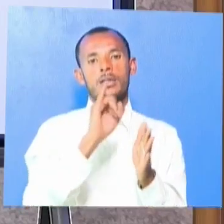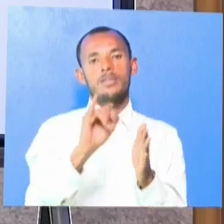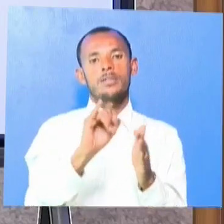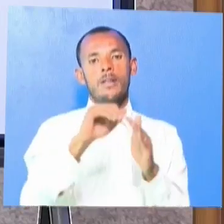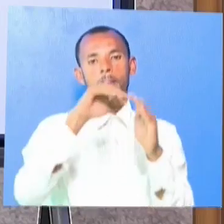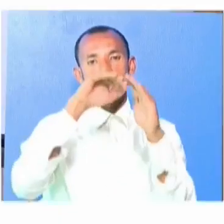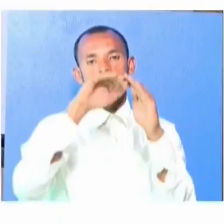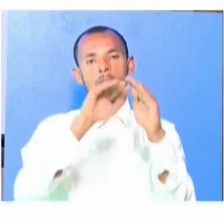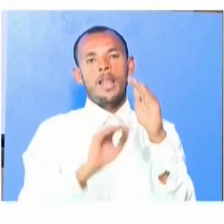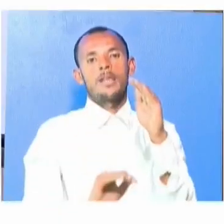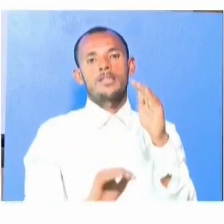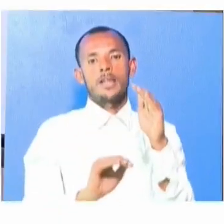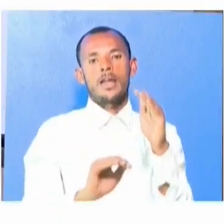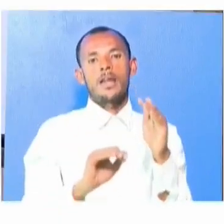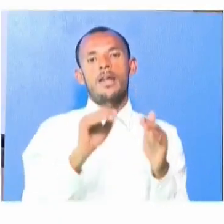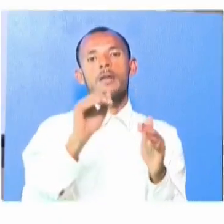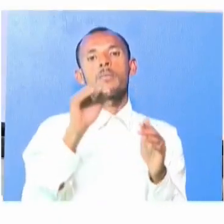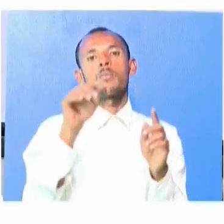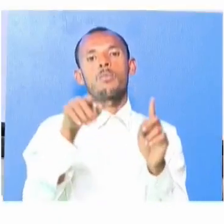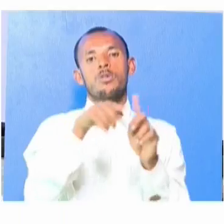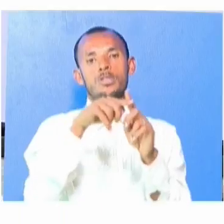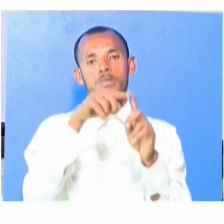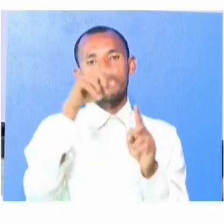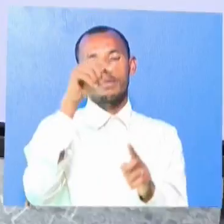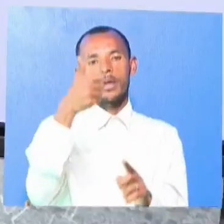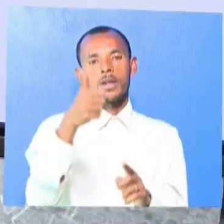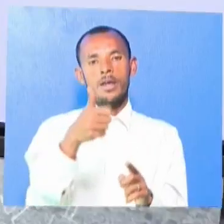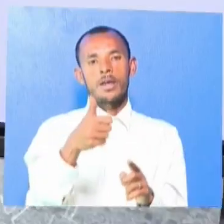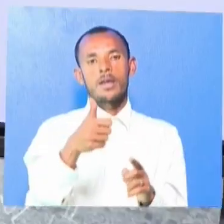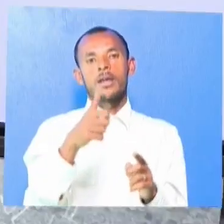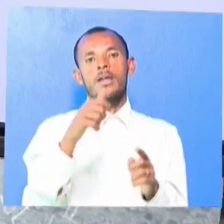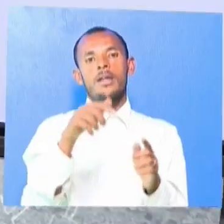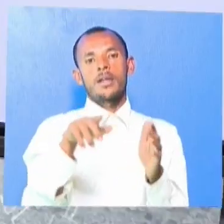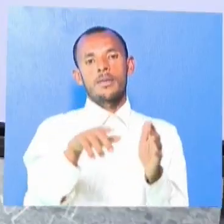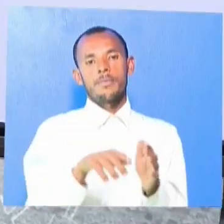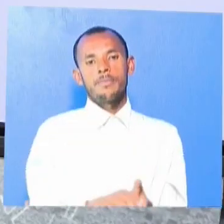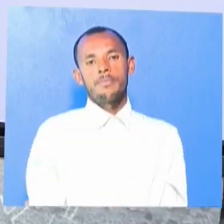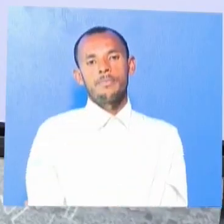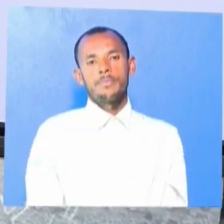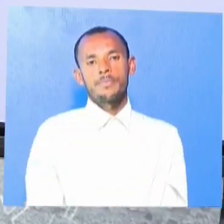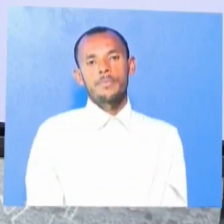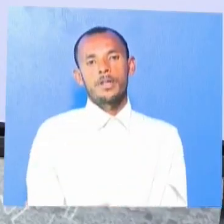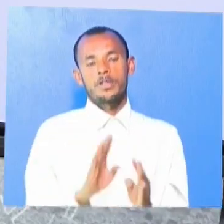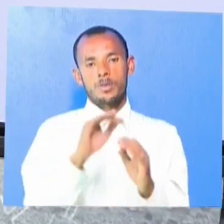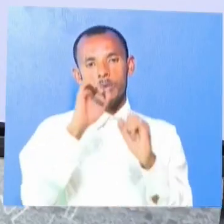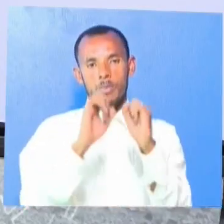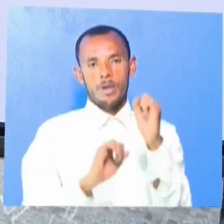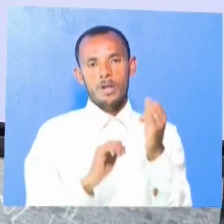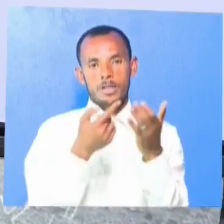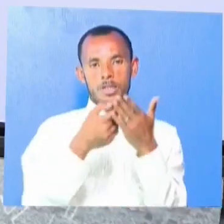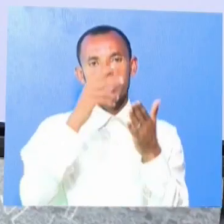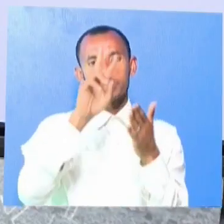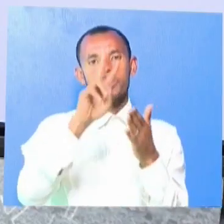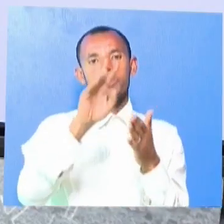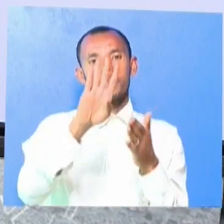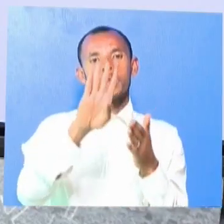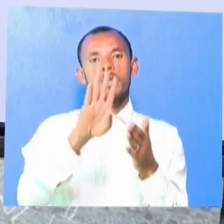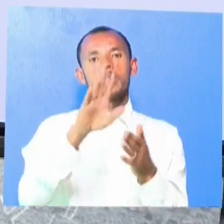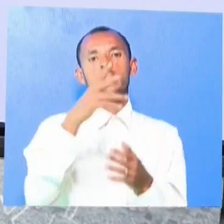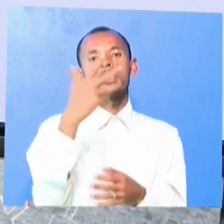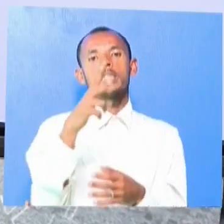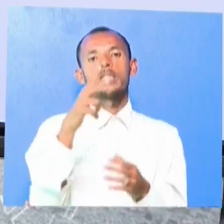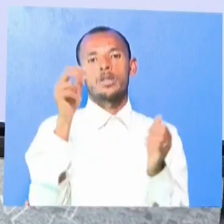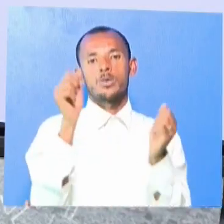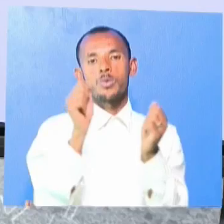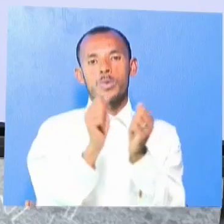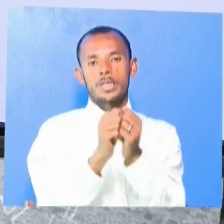is the smaller number. Therefore, negative 10 is less than 10. Let's compare these two, 13 with negative